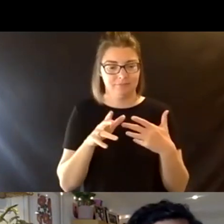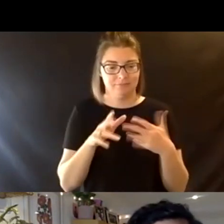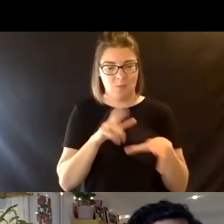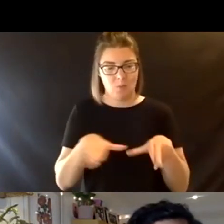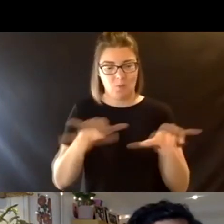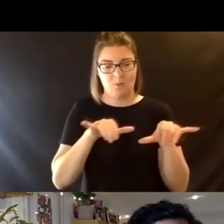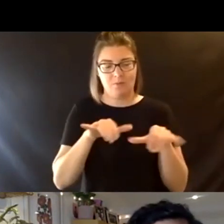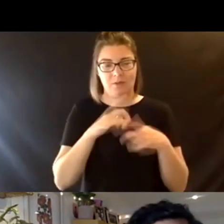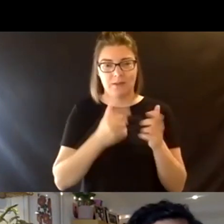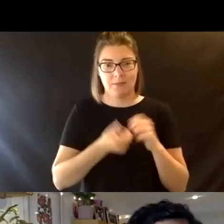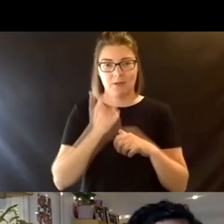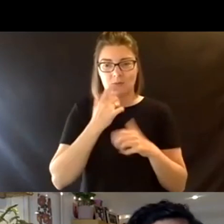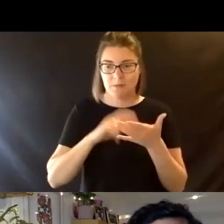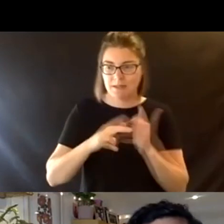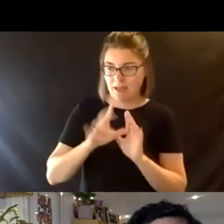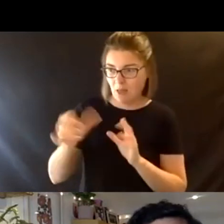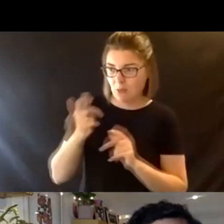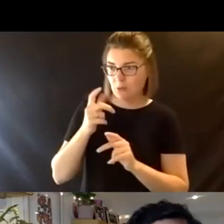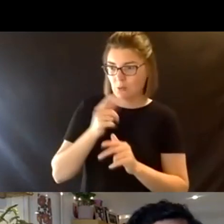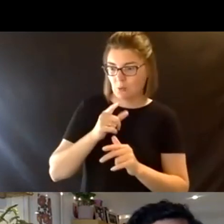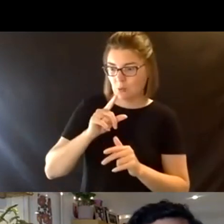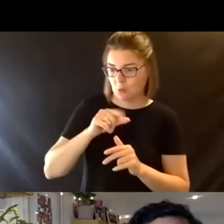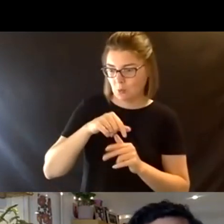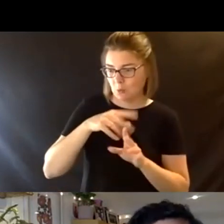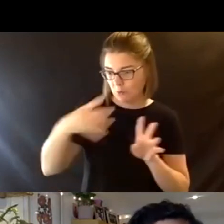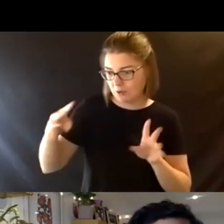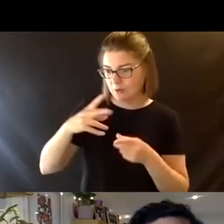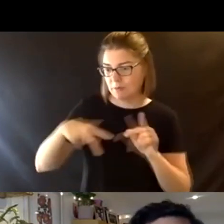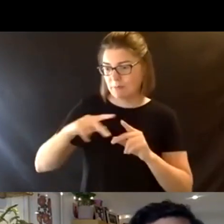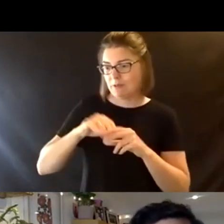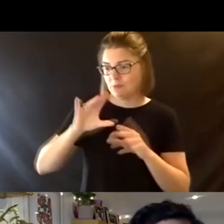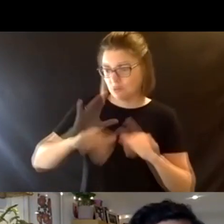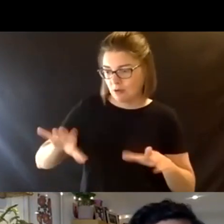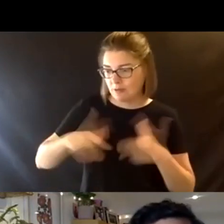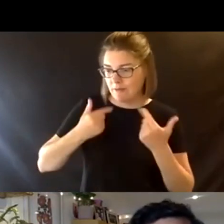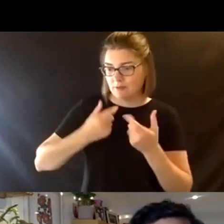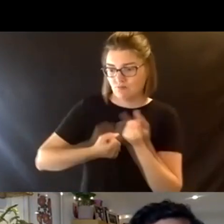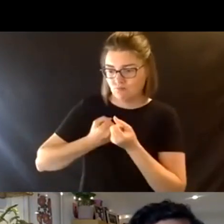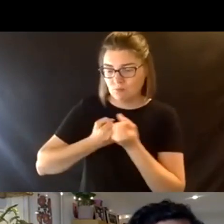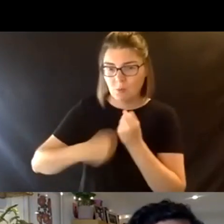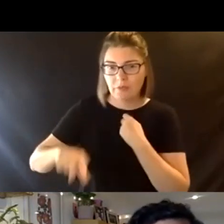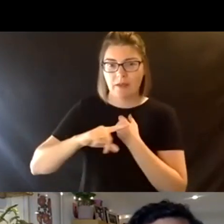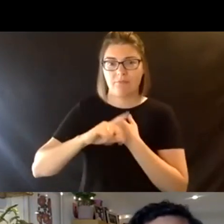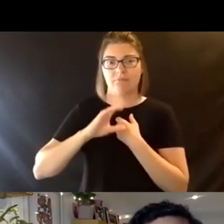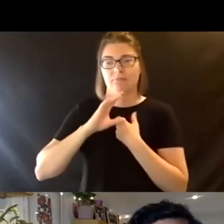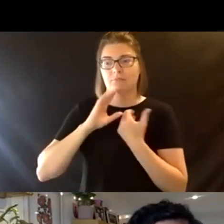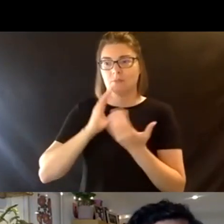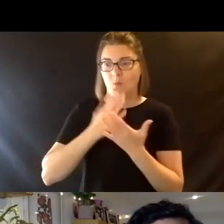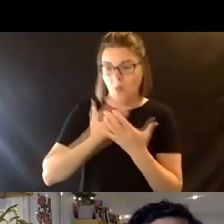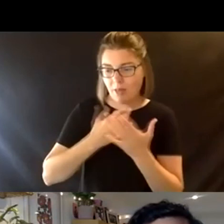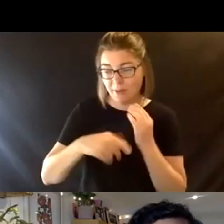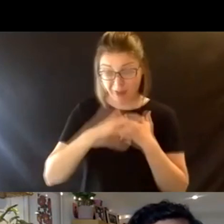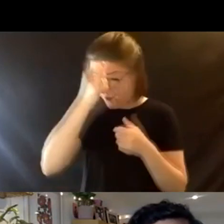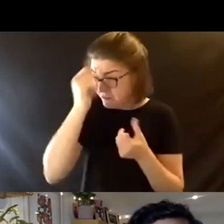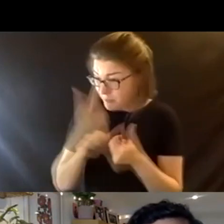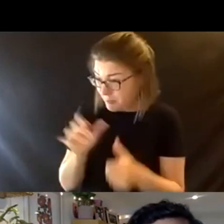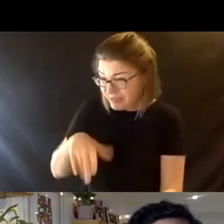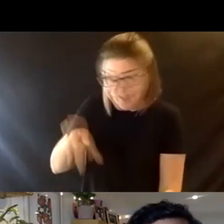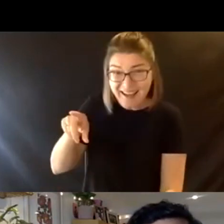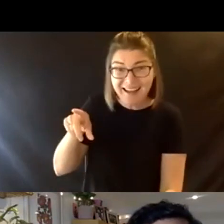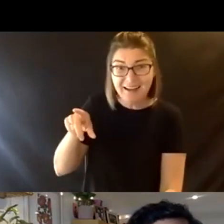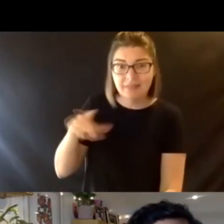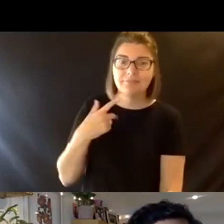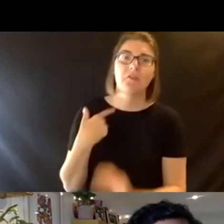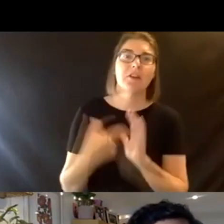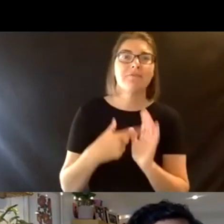This means supporting other queer people in your child's life, talking about them, speaking well about them, saying, hey, remember, like,